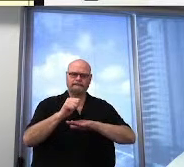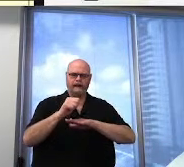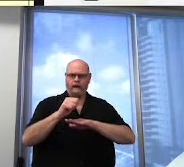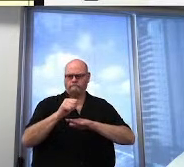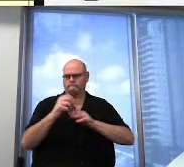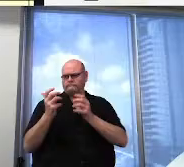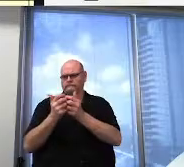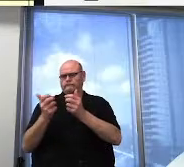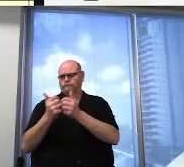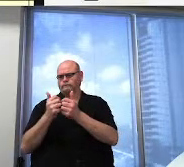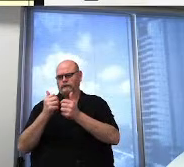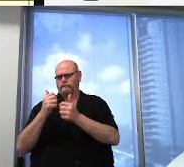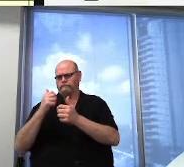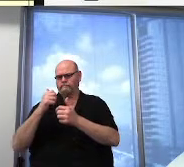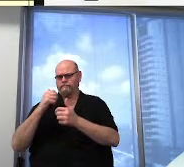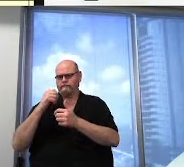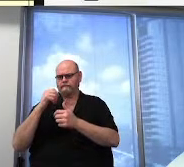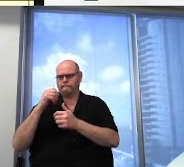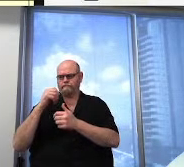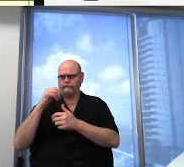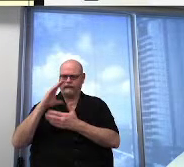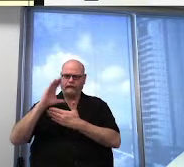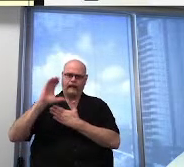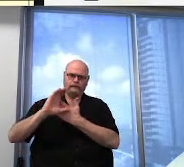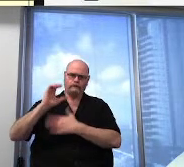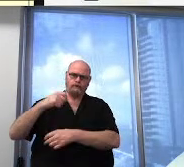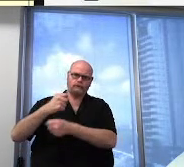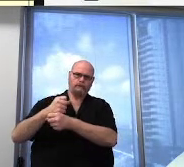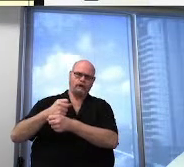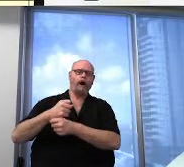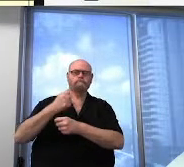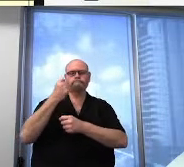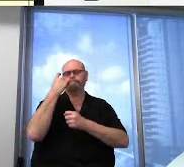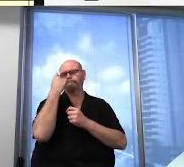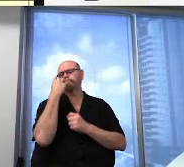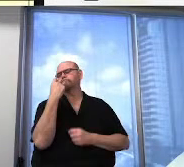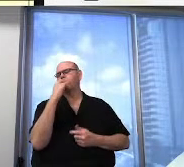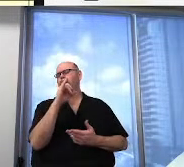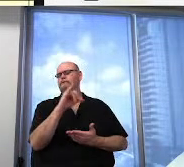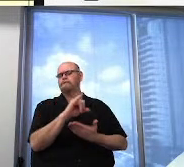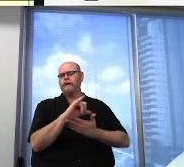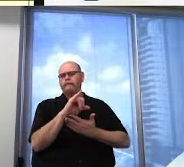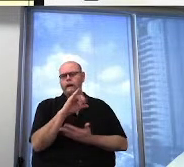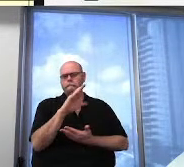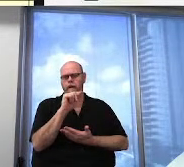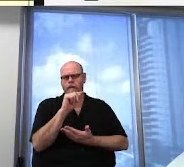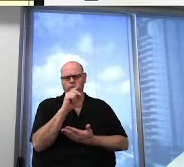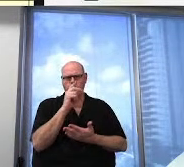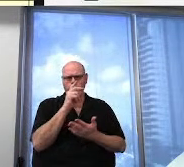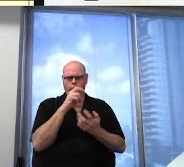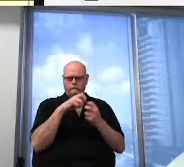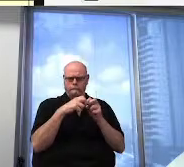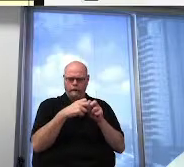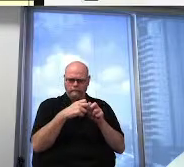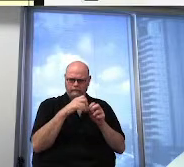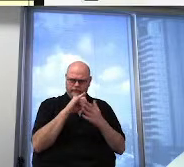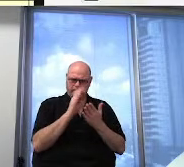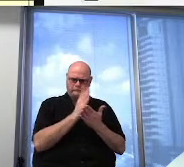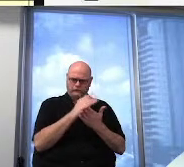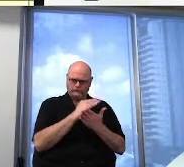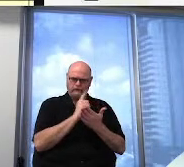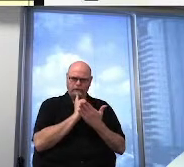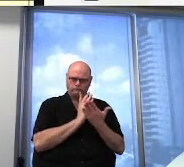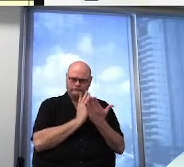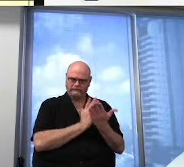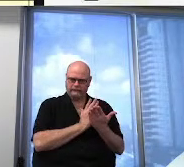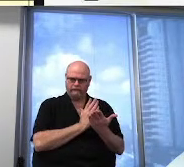correct. It's reality. It's the reality. Yeah. I understand that. The part I'm having difficulty understanding is that the budget